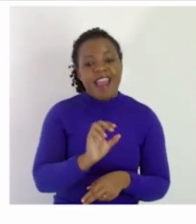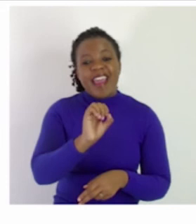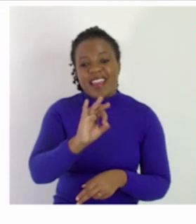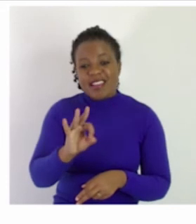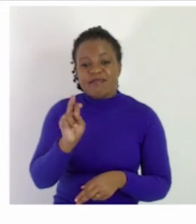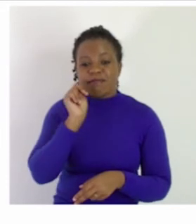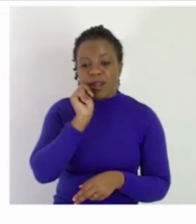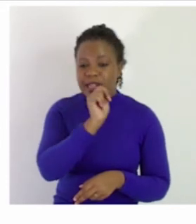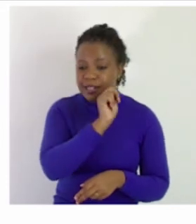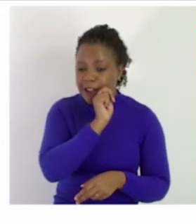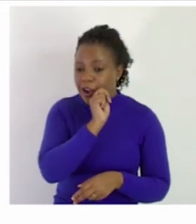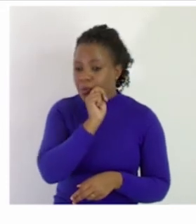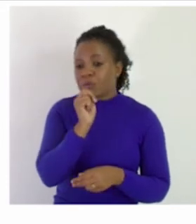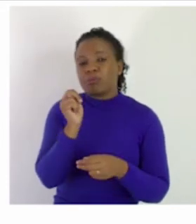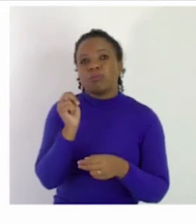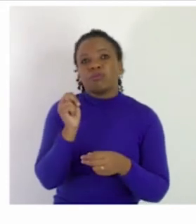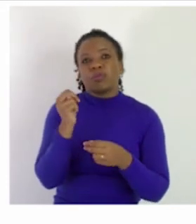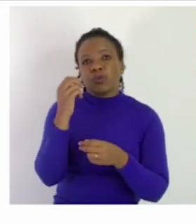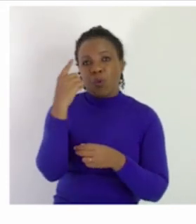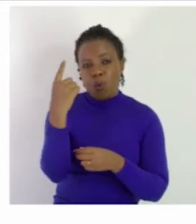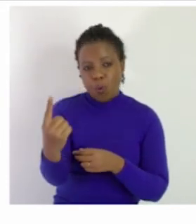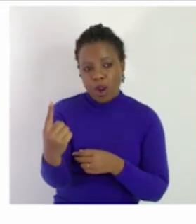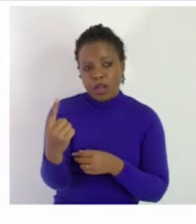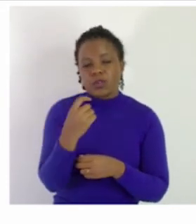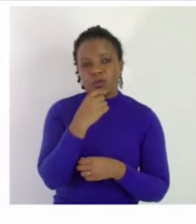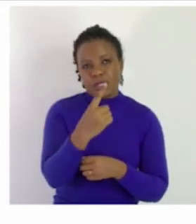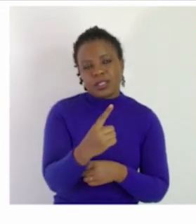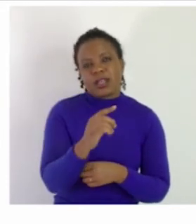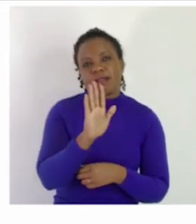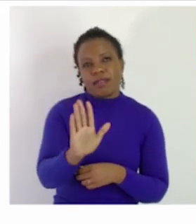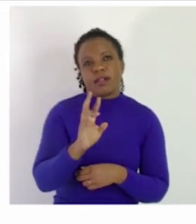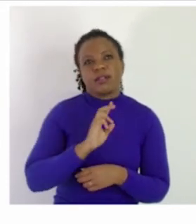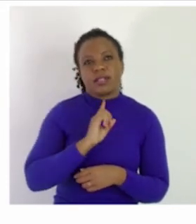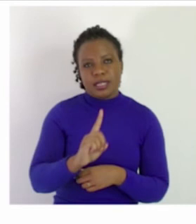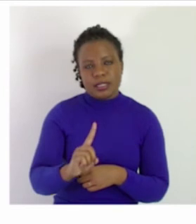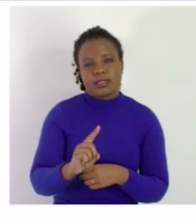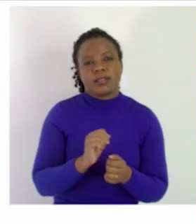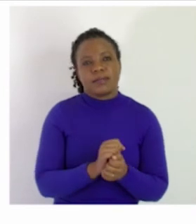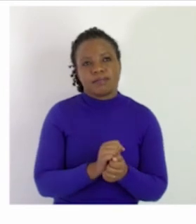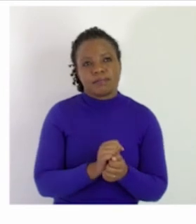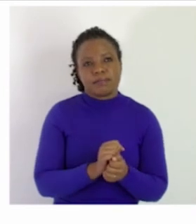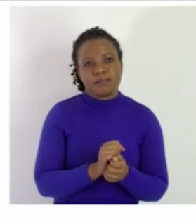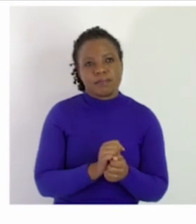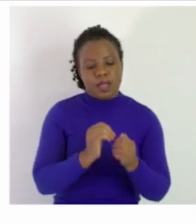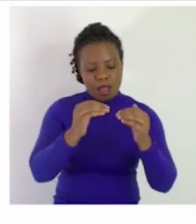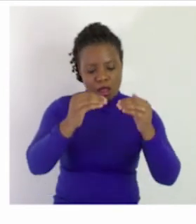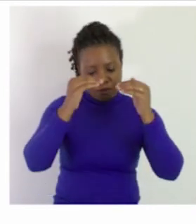say is. Right, and then the other part at the bottom